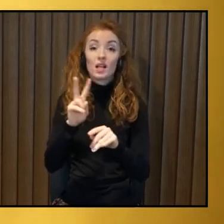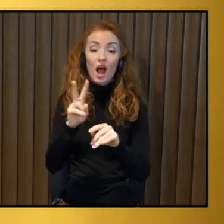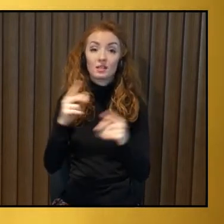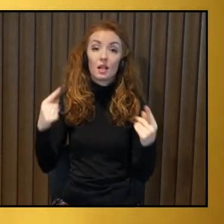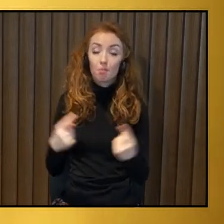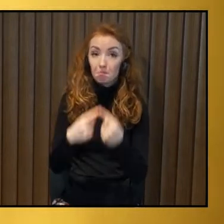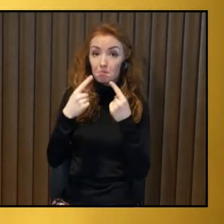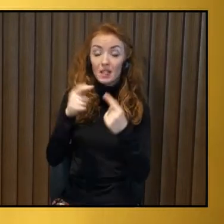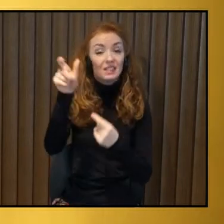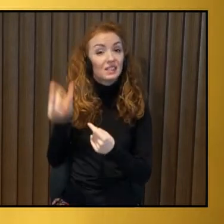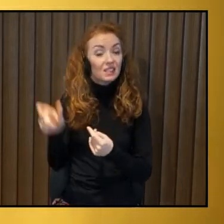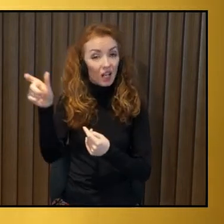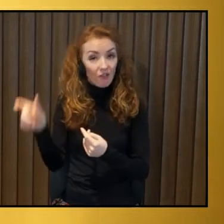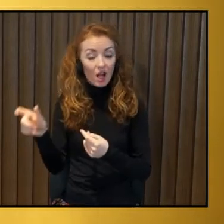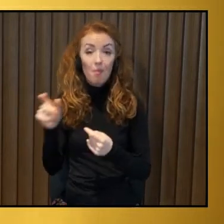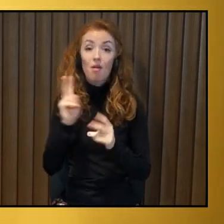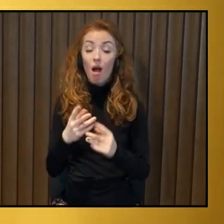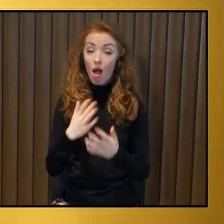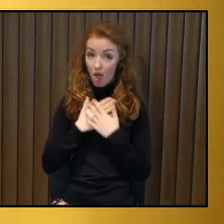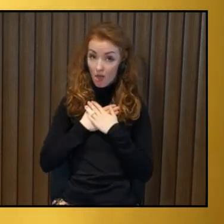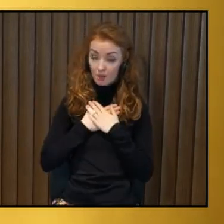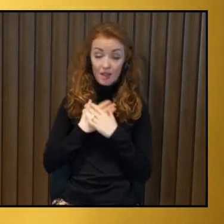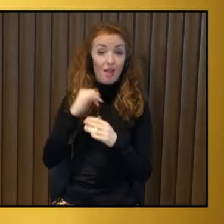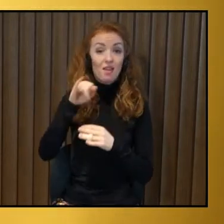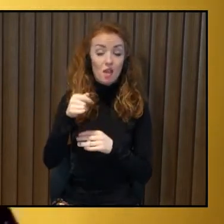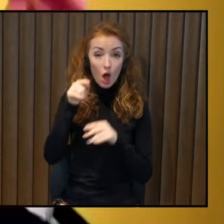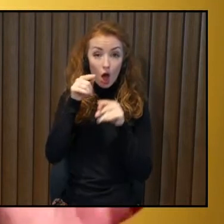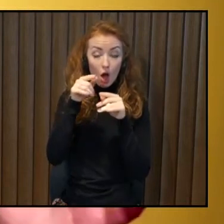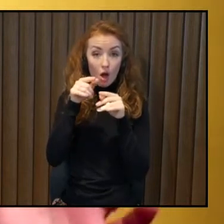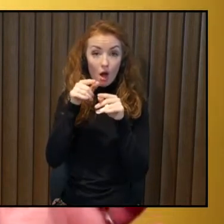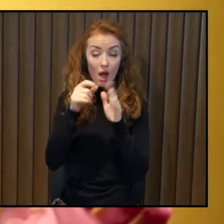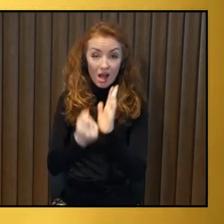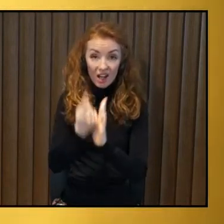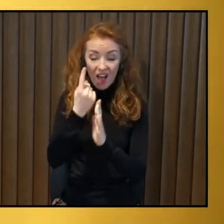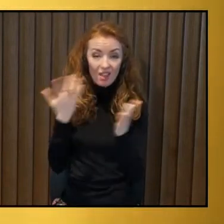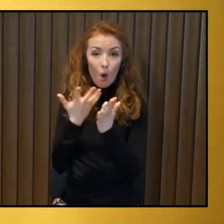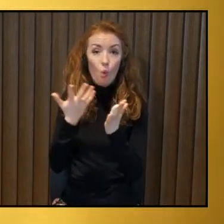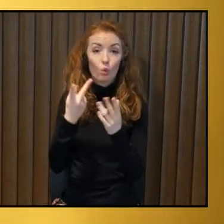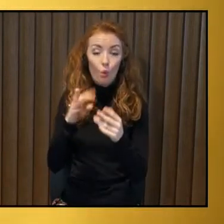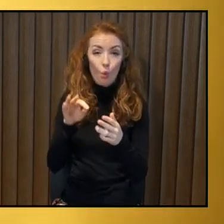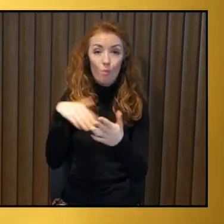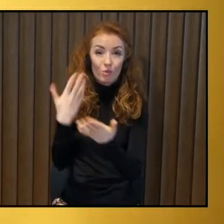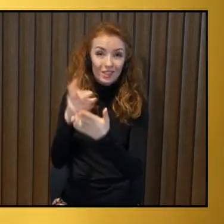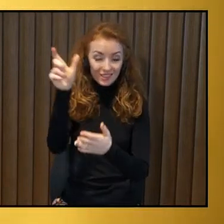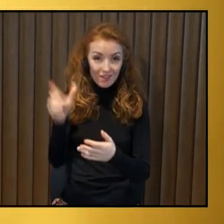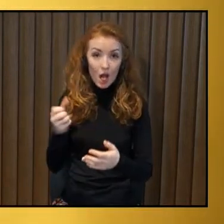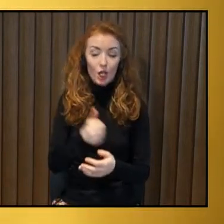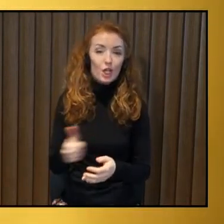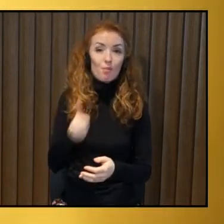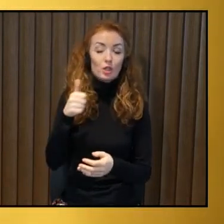at the center of universal design. And in doing so, we're going to reach all the other groups, including me. Of